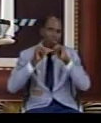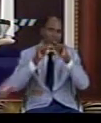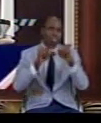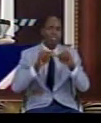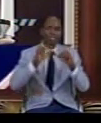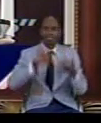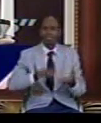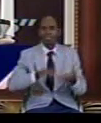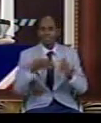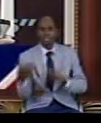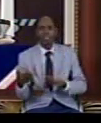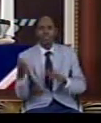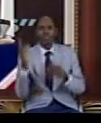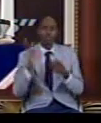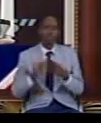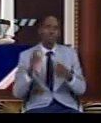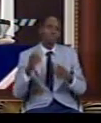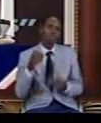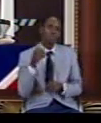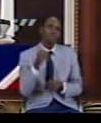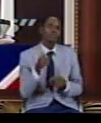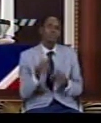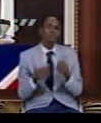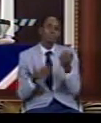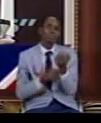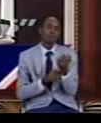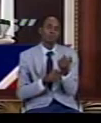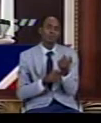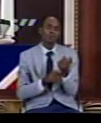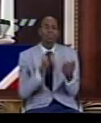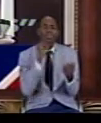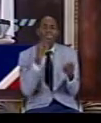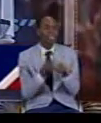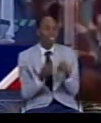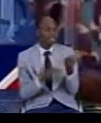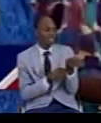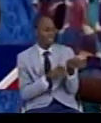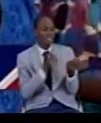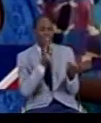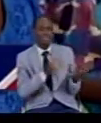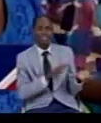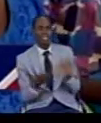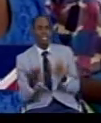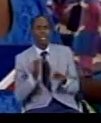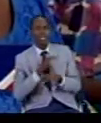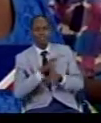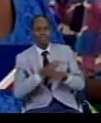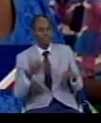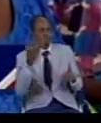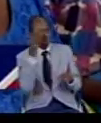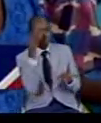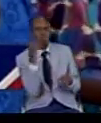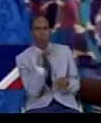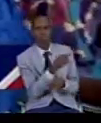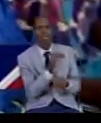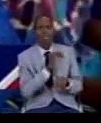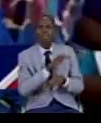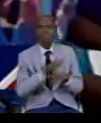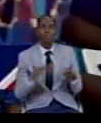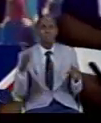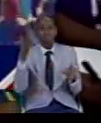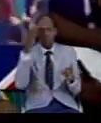self. Die to self. It's like self is dead and I don't recognize it. I don't recognize